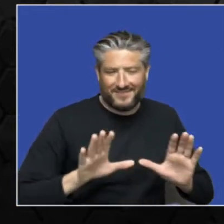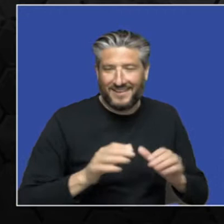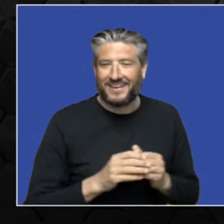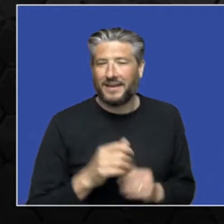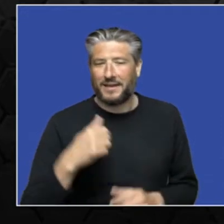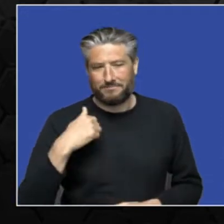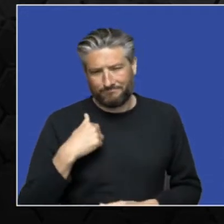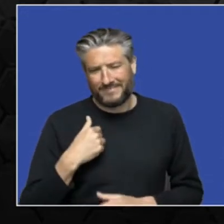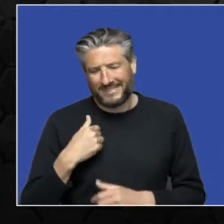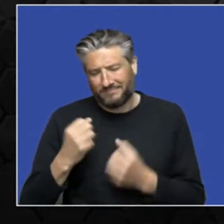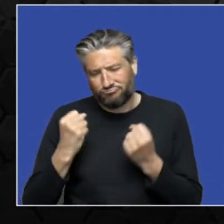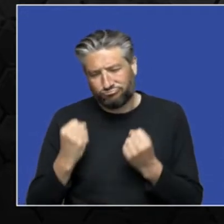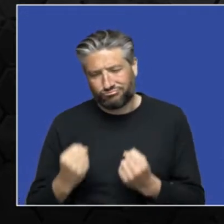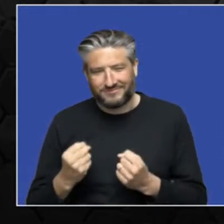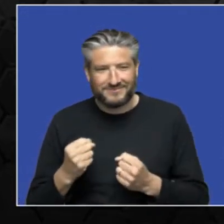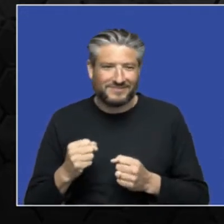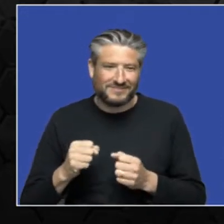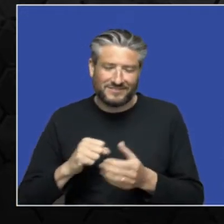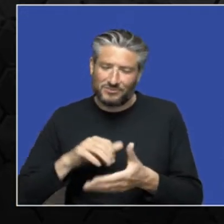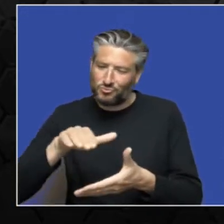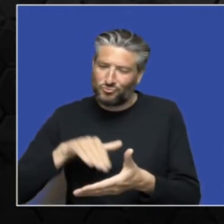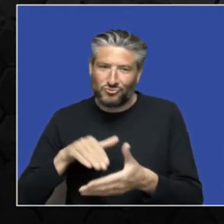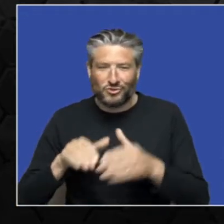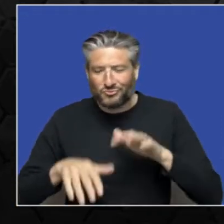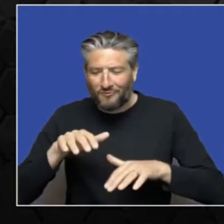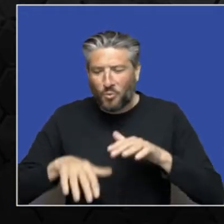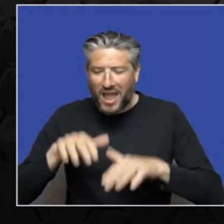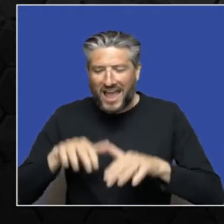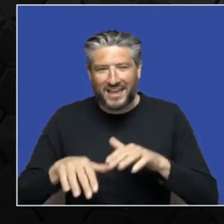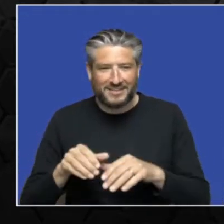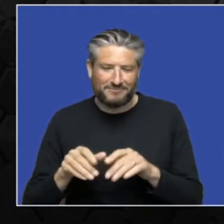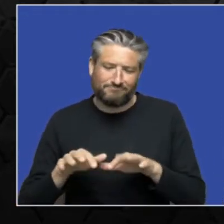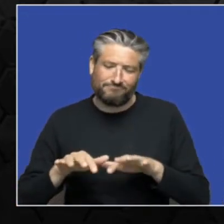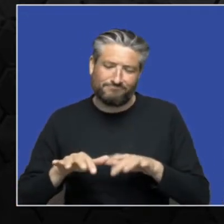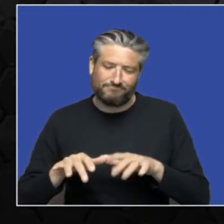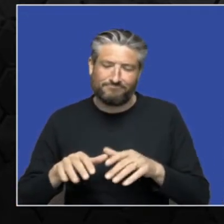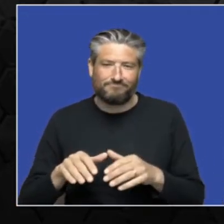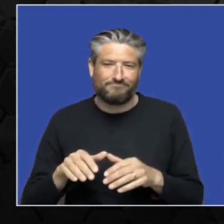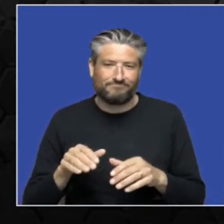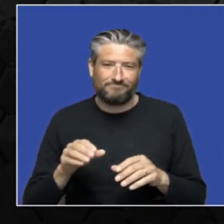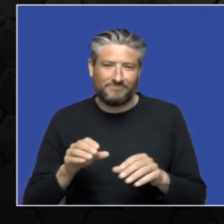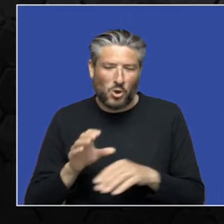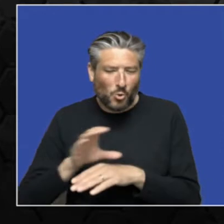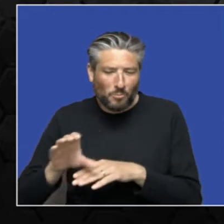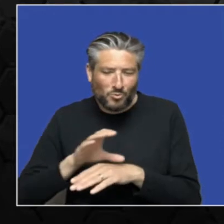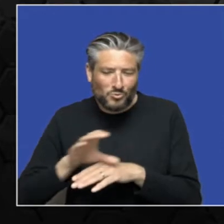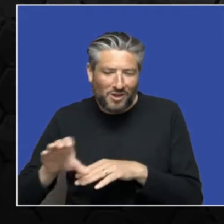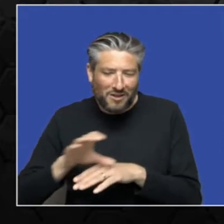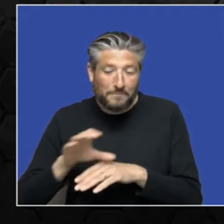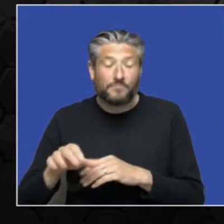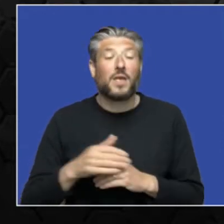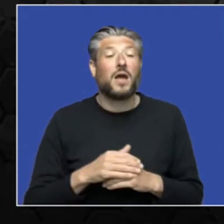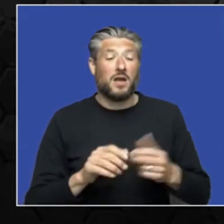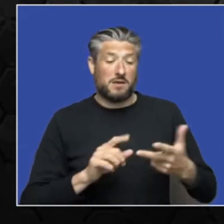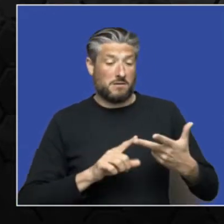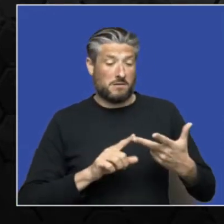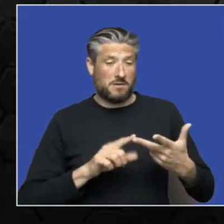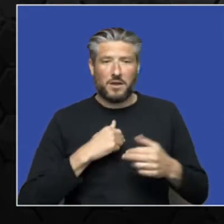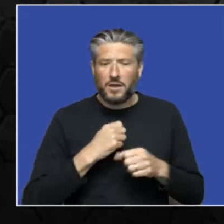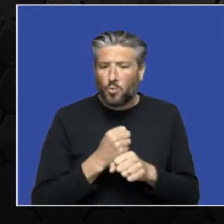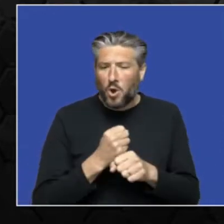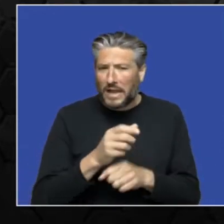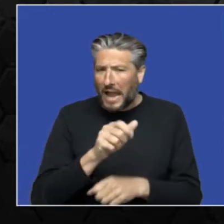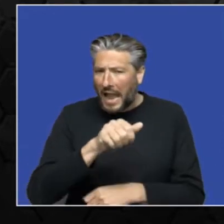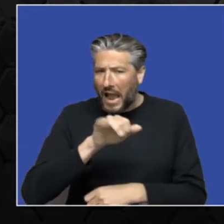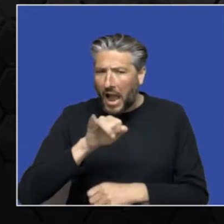nope. The next question is, do you work on project using AI? In the beginning of this year, I've